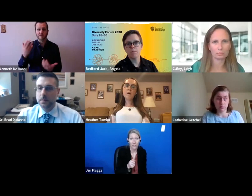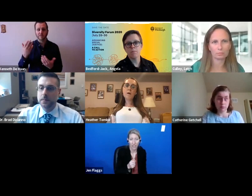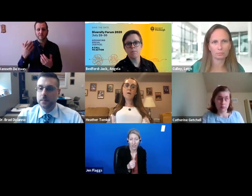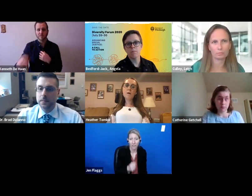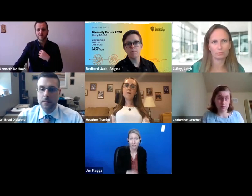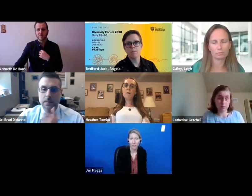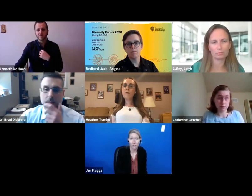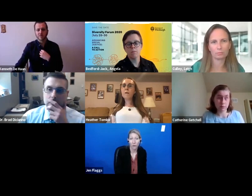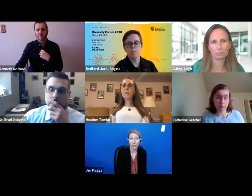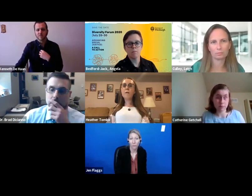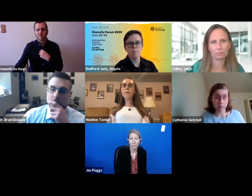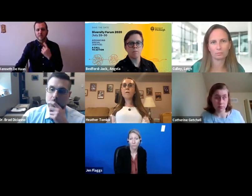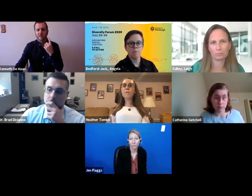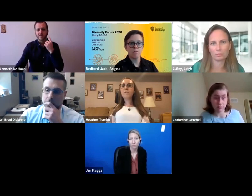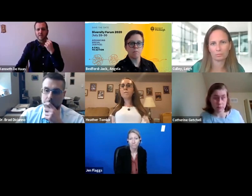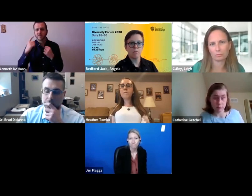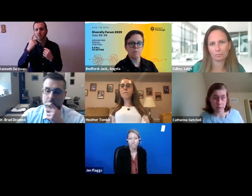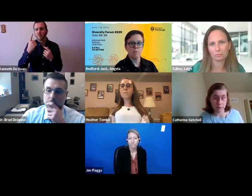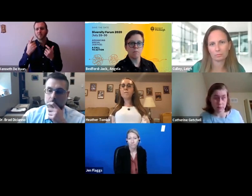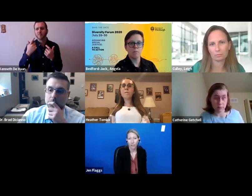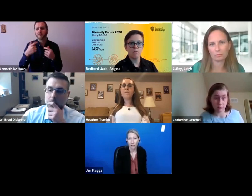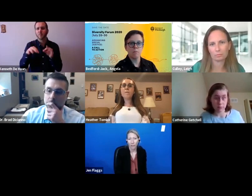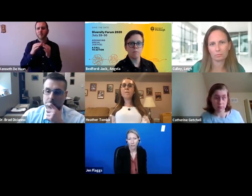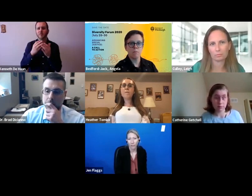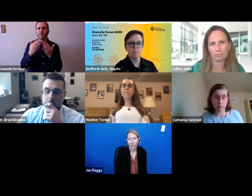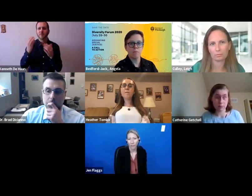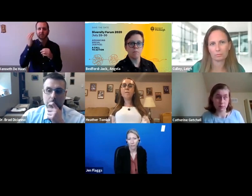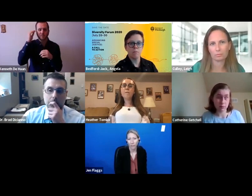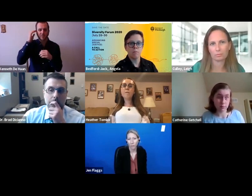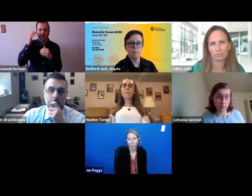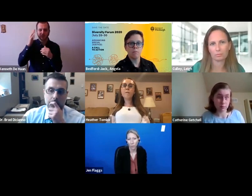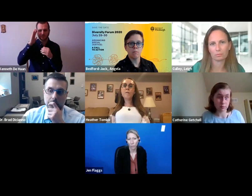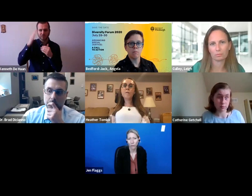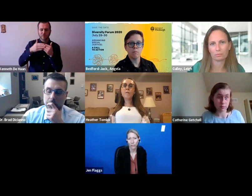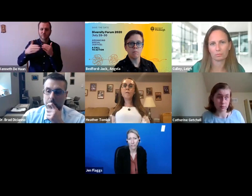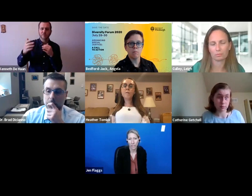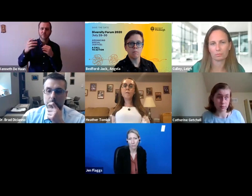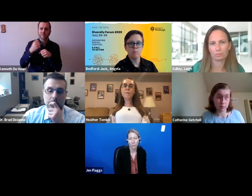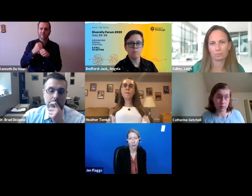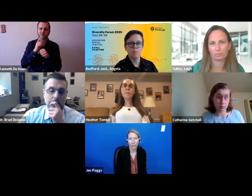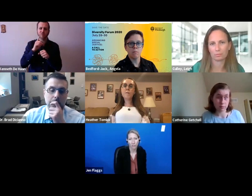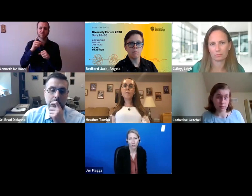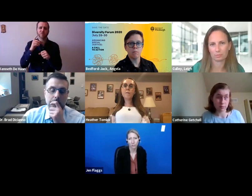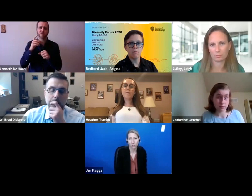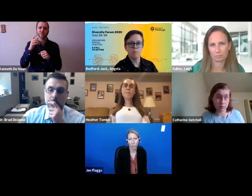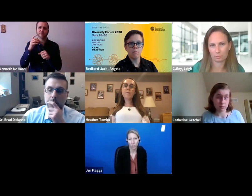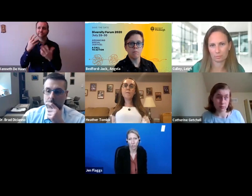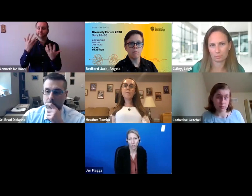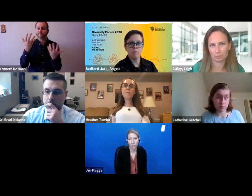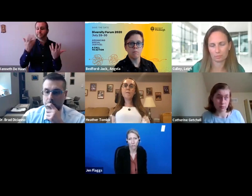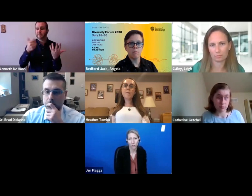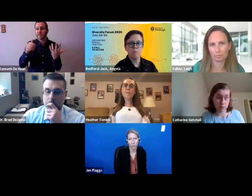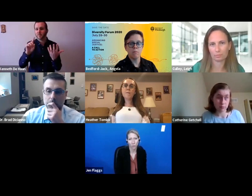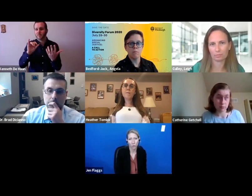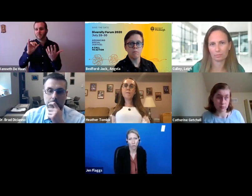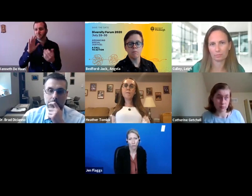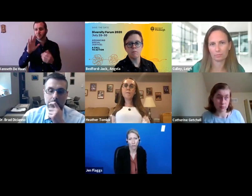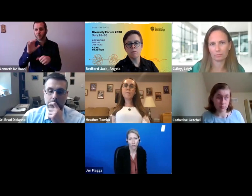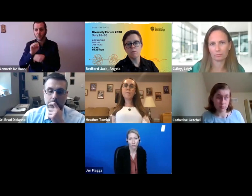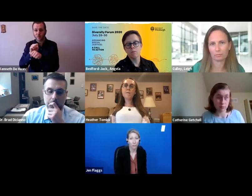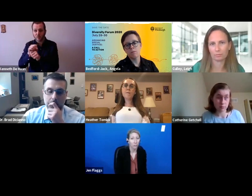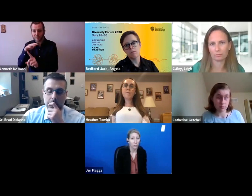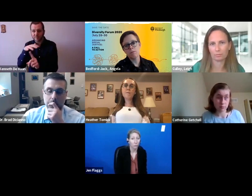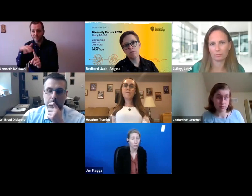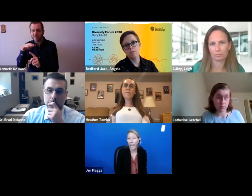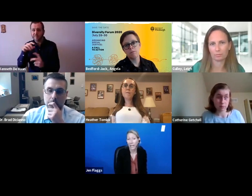And this is Kenneth. So I think one important thing to keep in mind for the future is just making sure